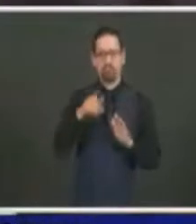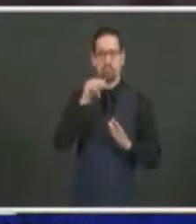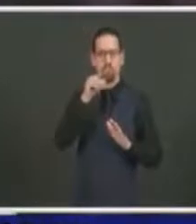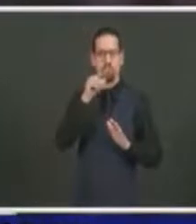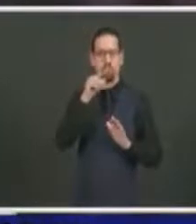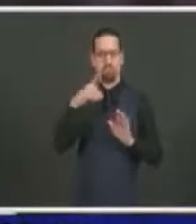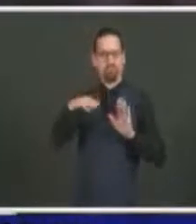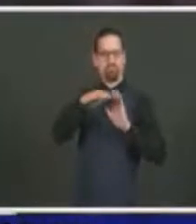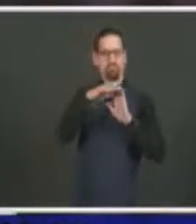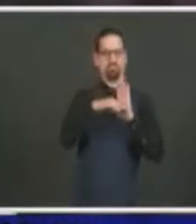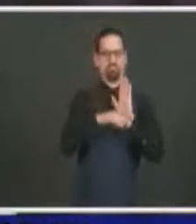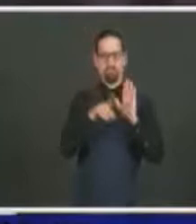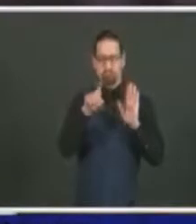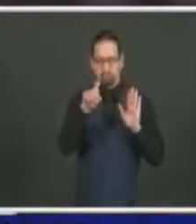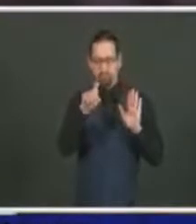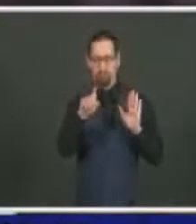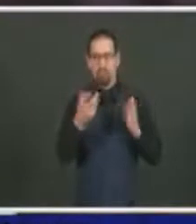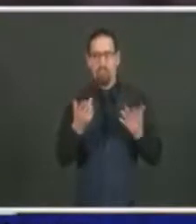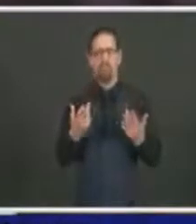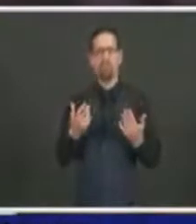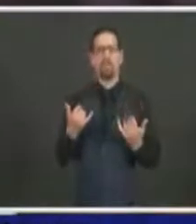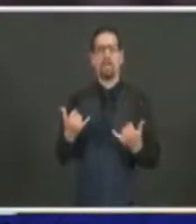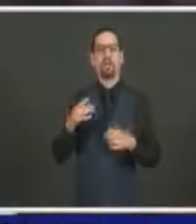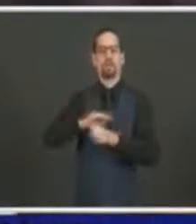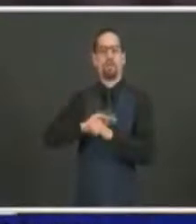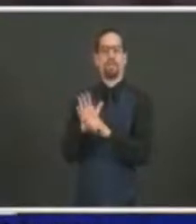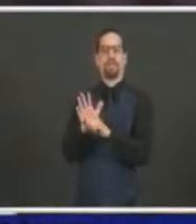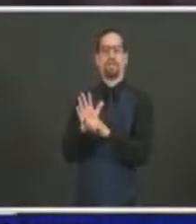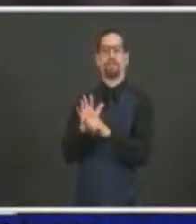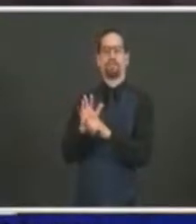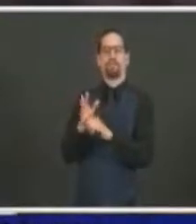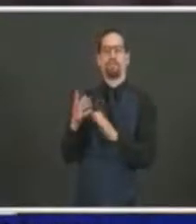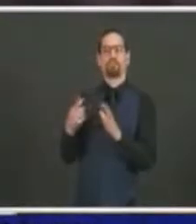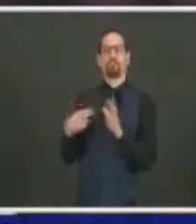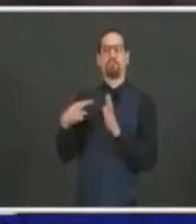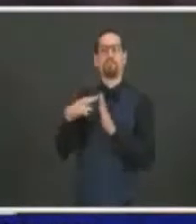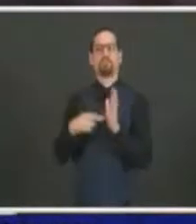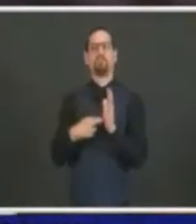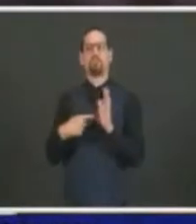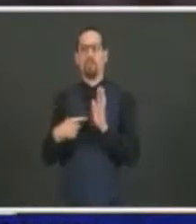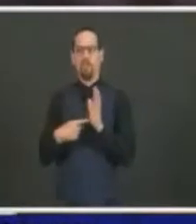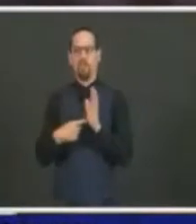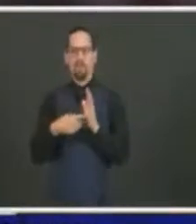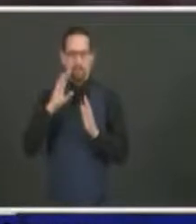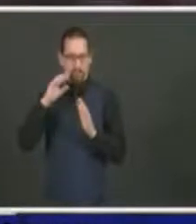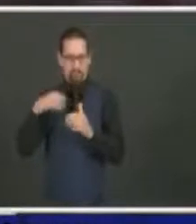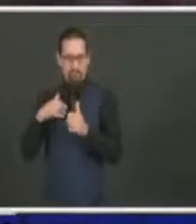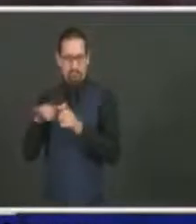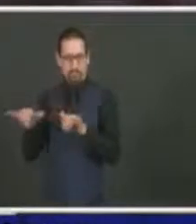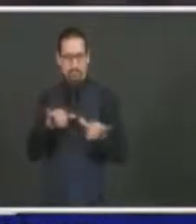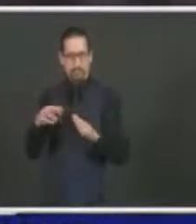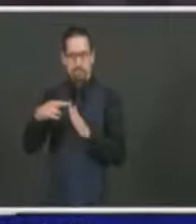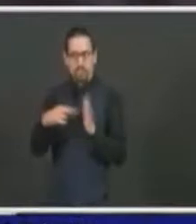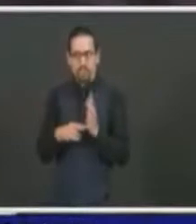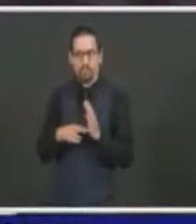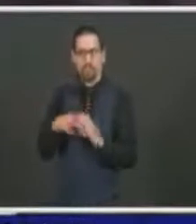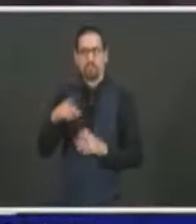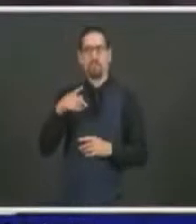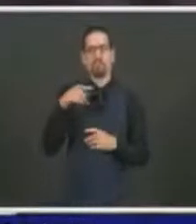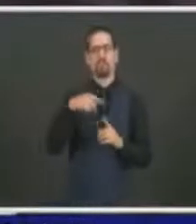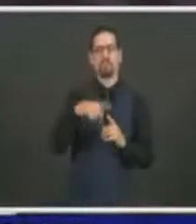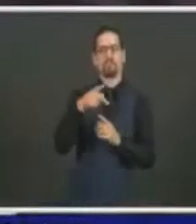case regarding COVID regulations, is there going to be maybe a similar transparency portal set up to show which businesses were